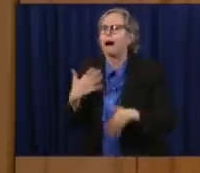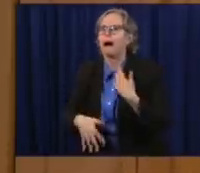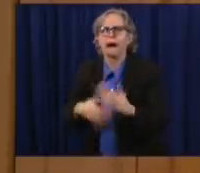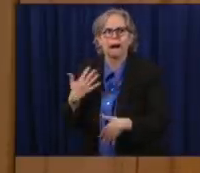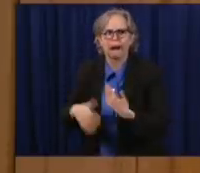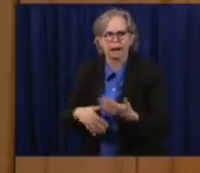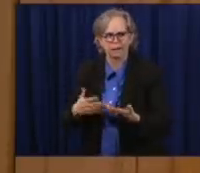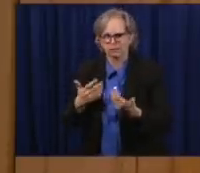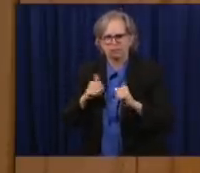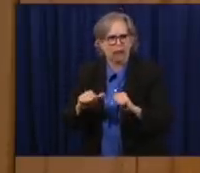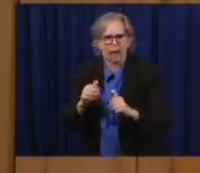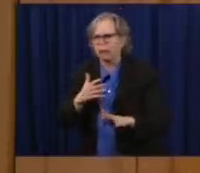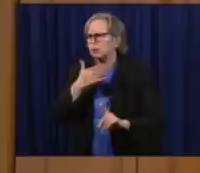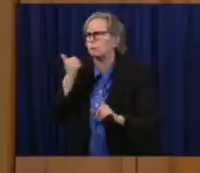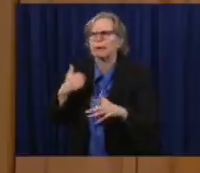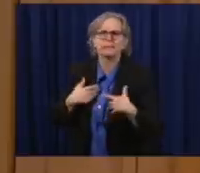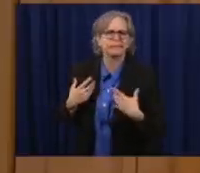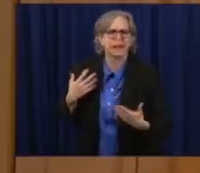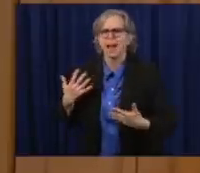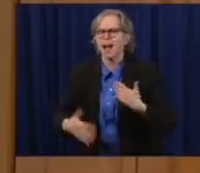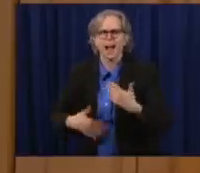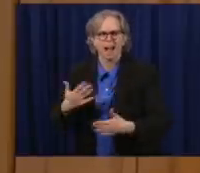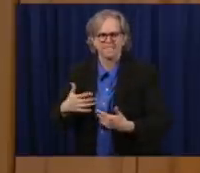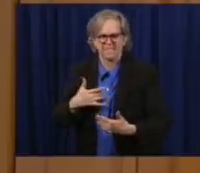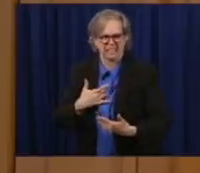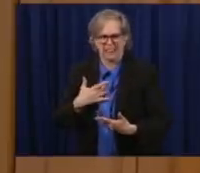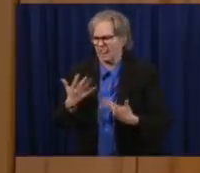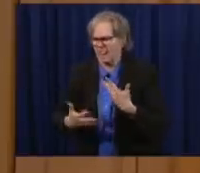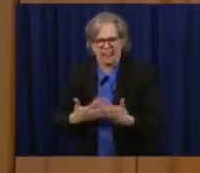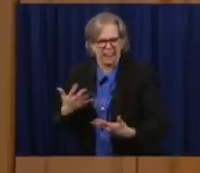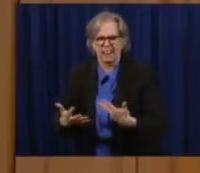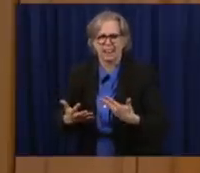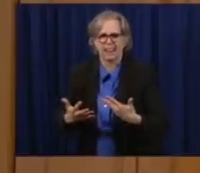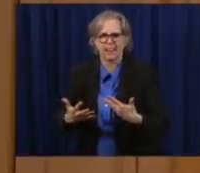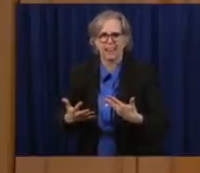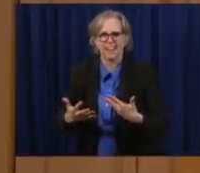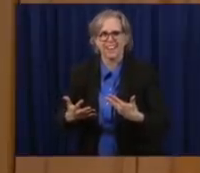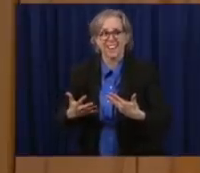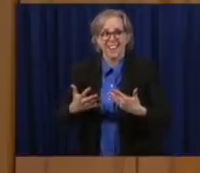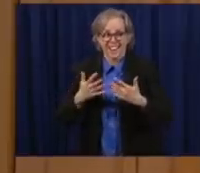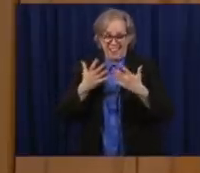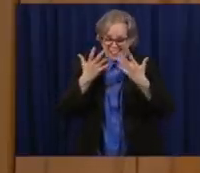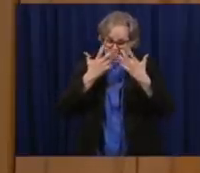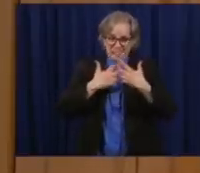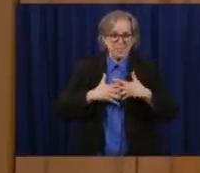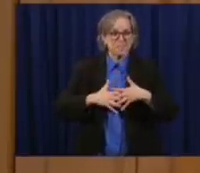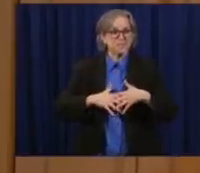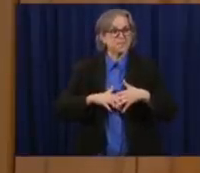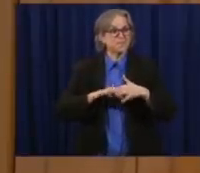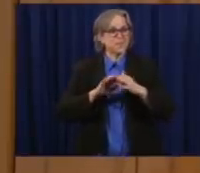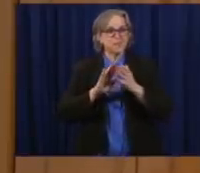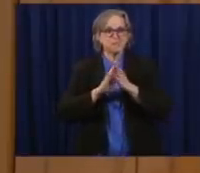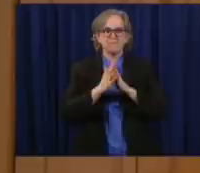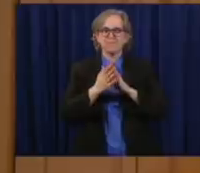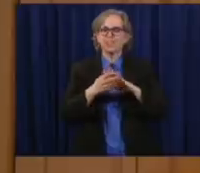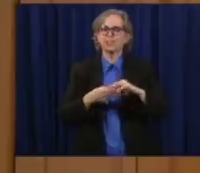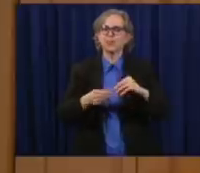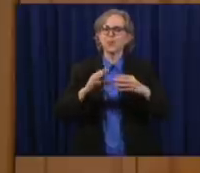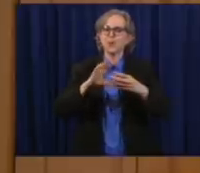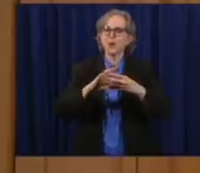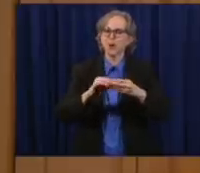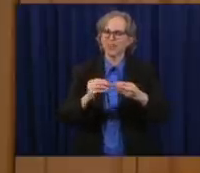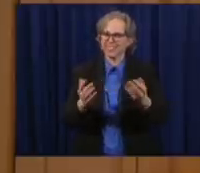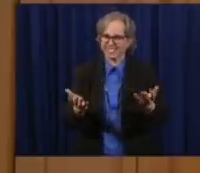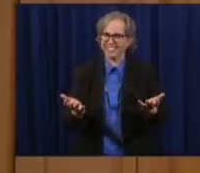we're doing at the time, how they all comes together into a story is really, sort